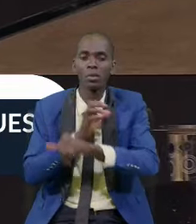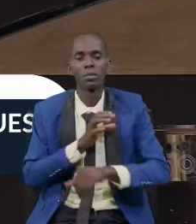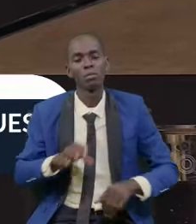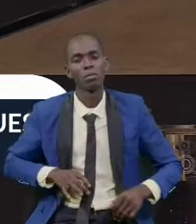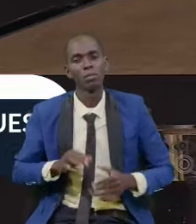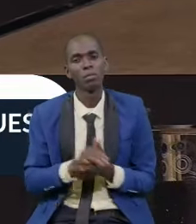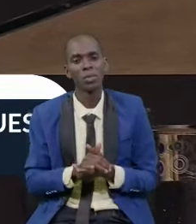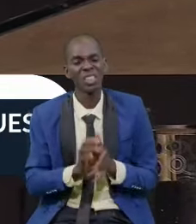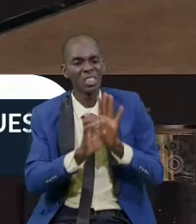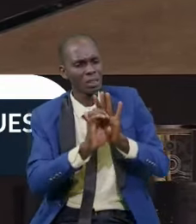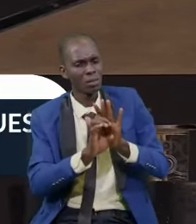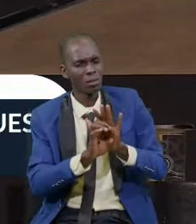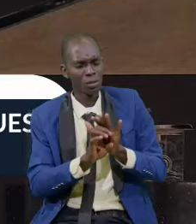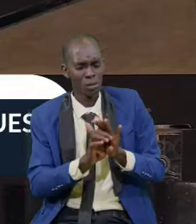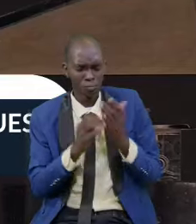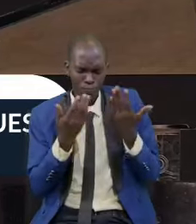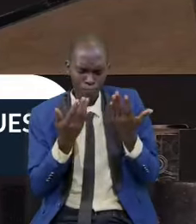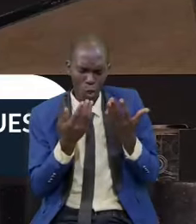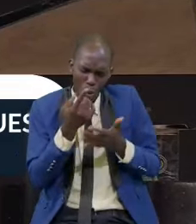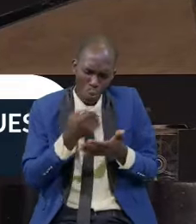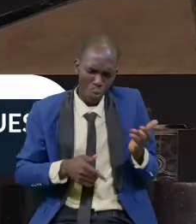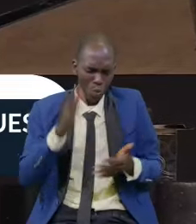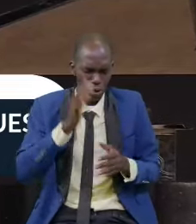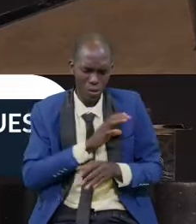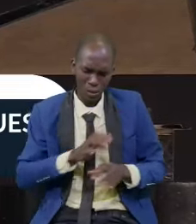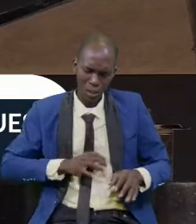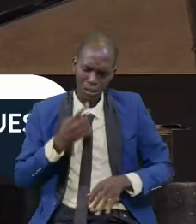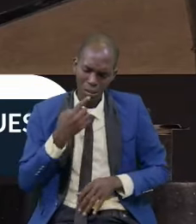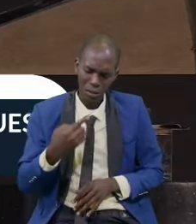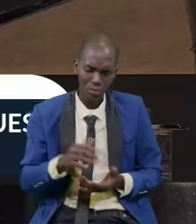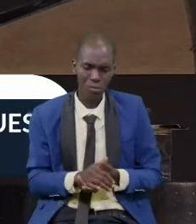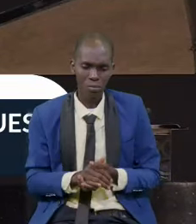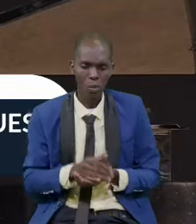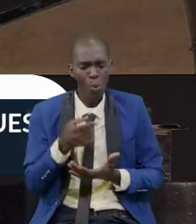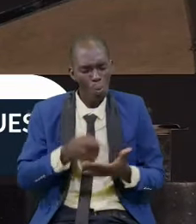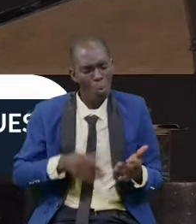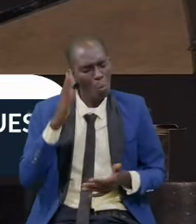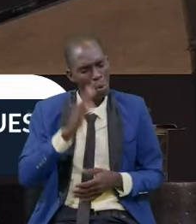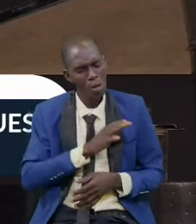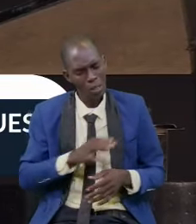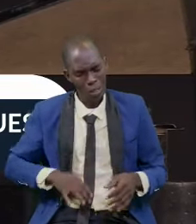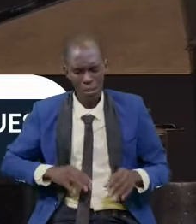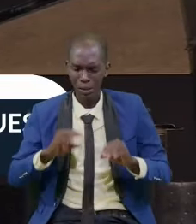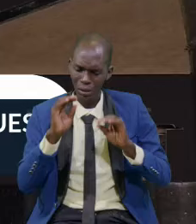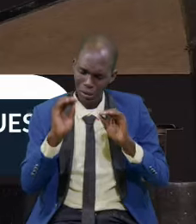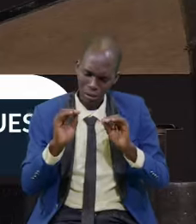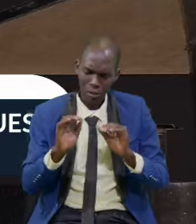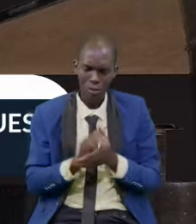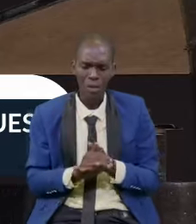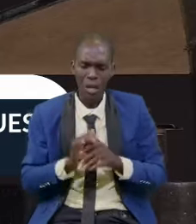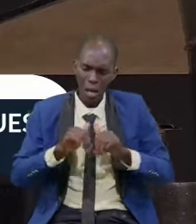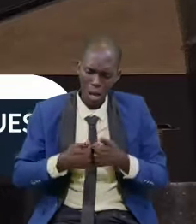Christ say? What will Christ teach? How will Christ